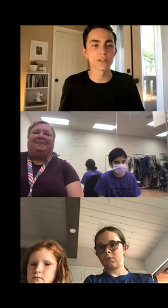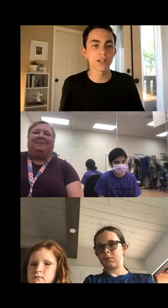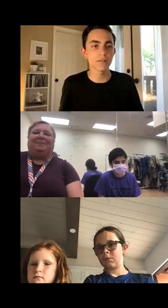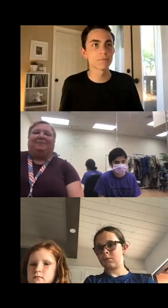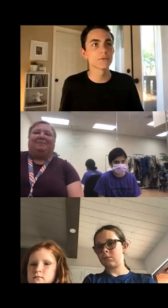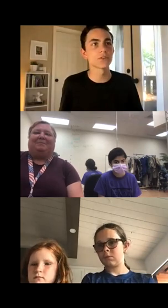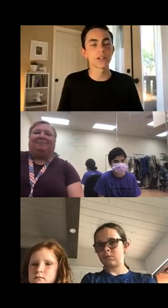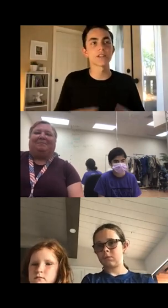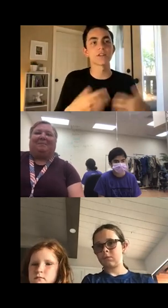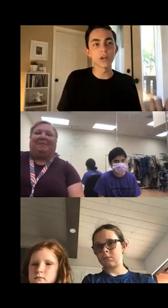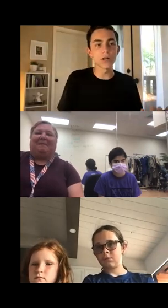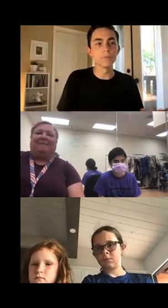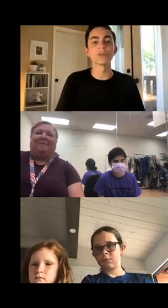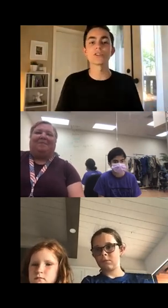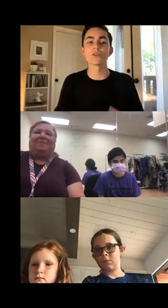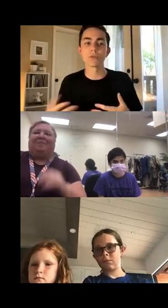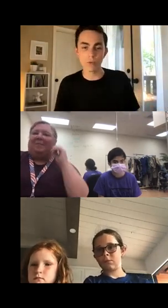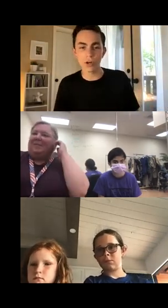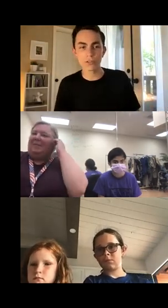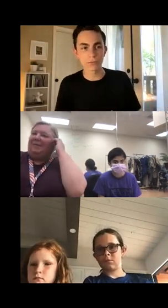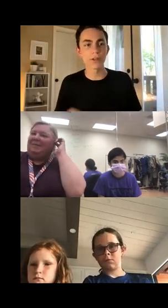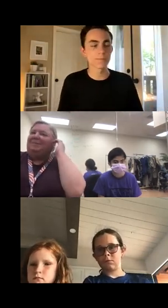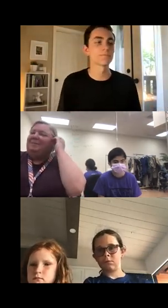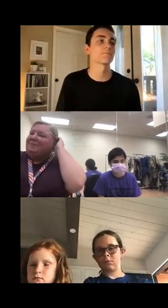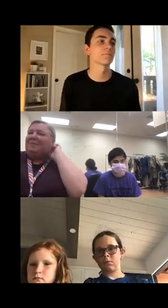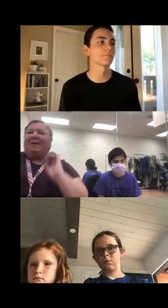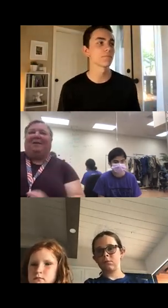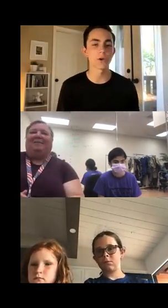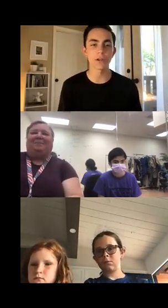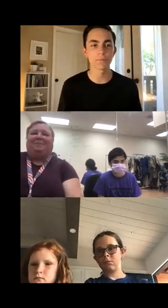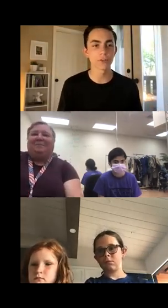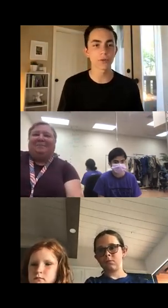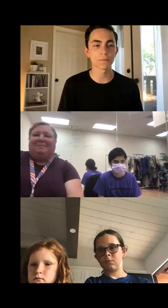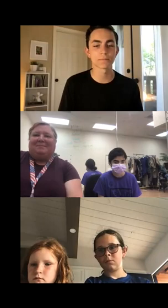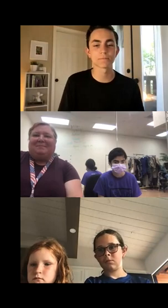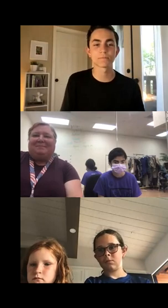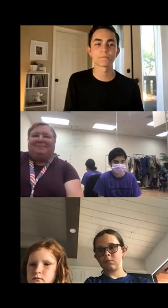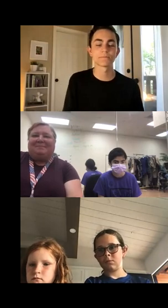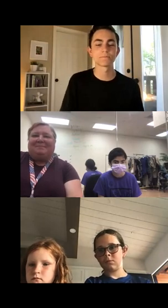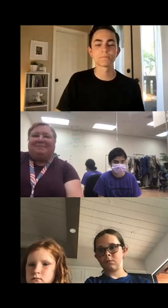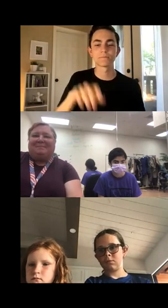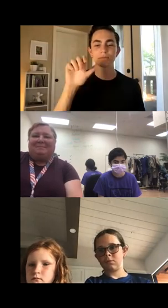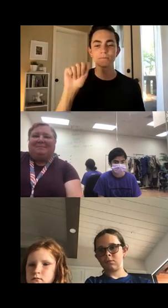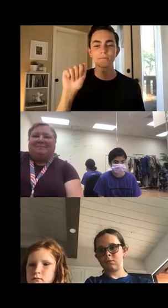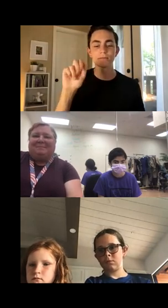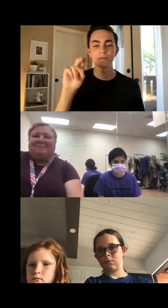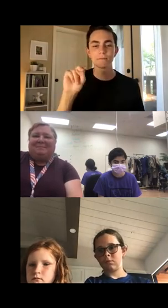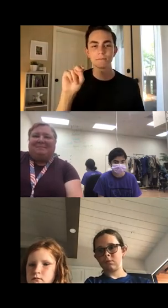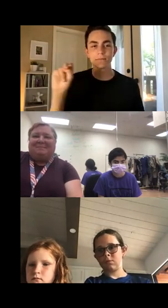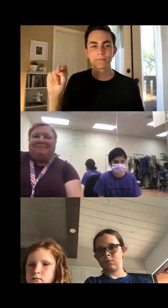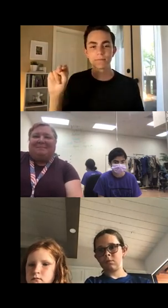am I signing. So if I sign Rob, you're going to show number 4, right? Okay, first one.